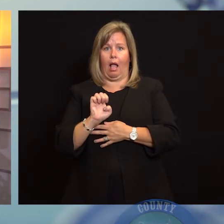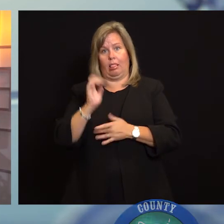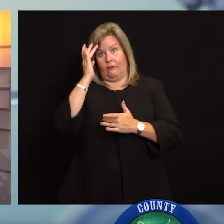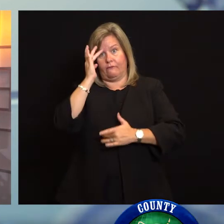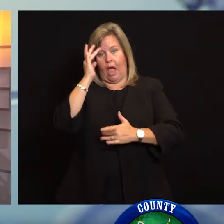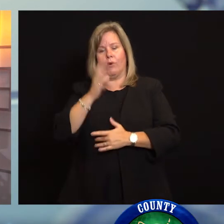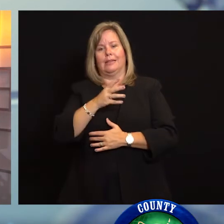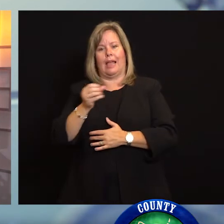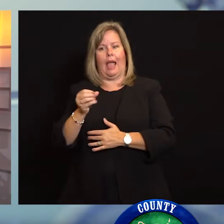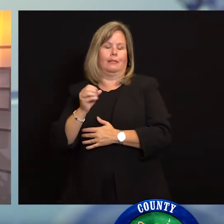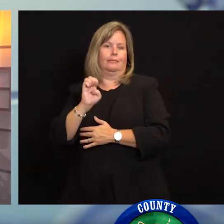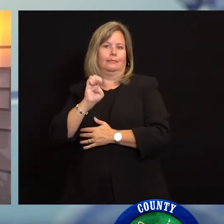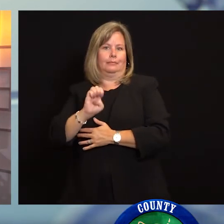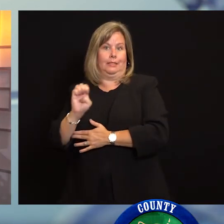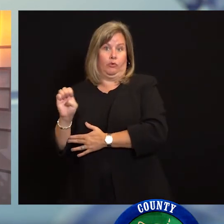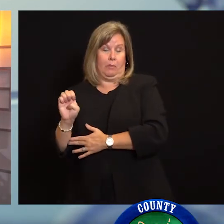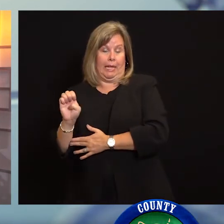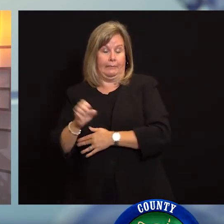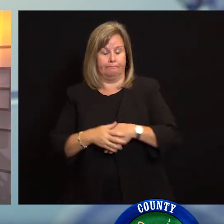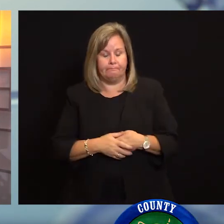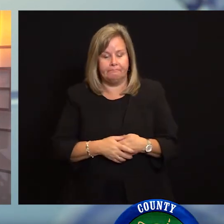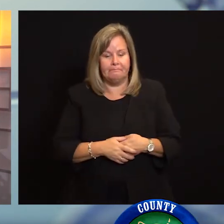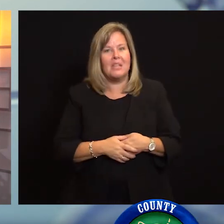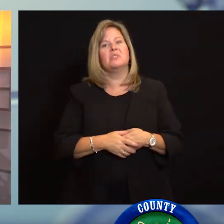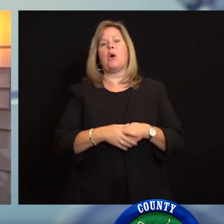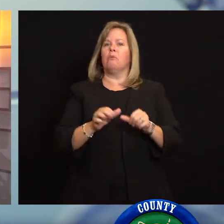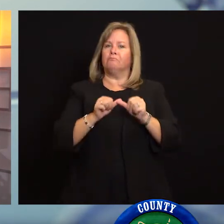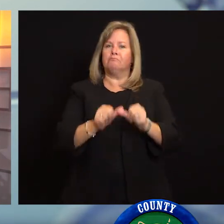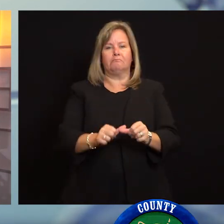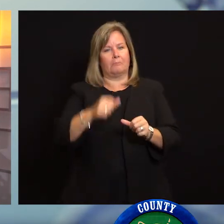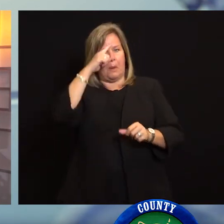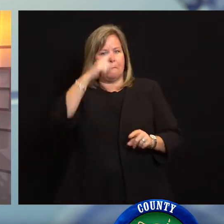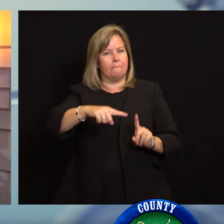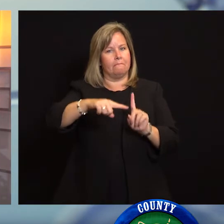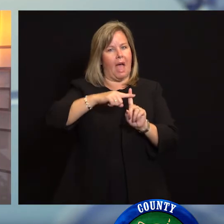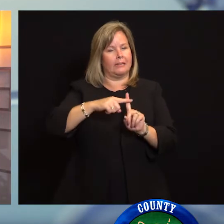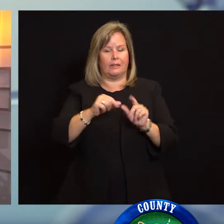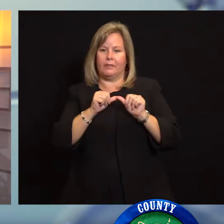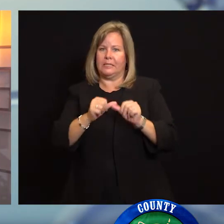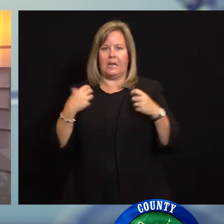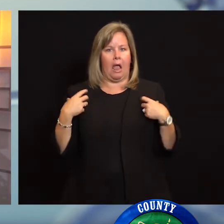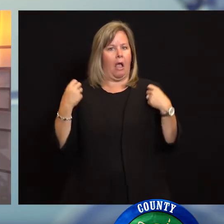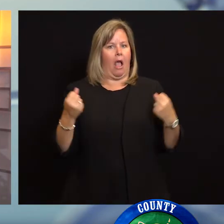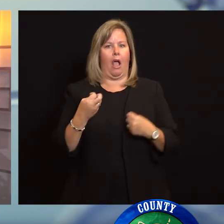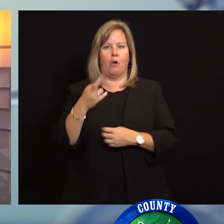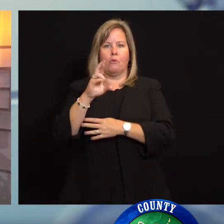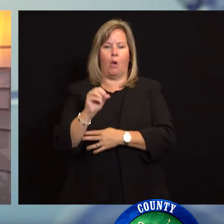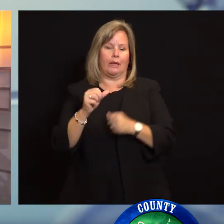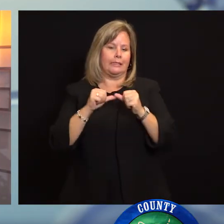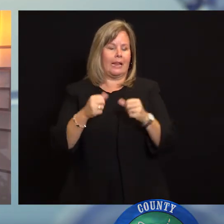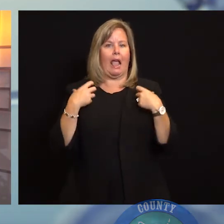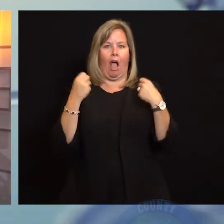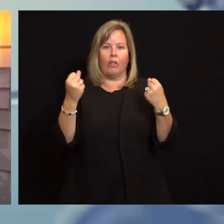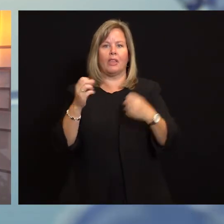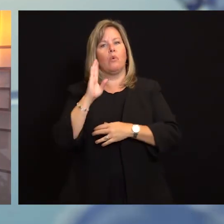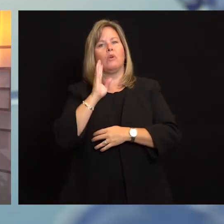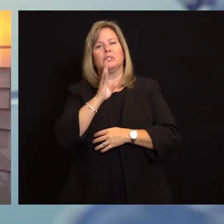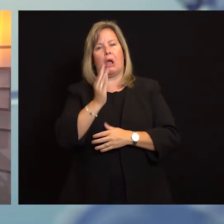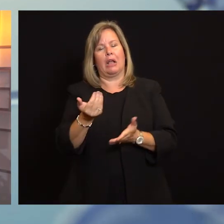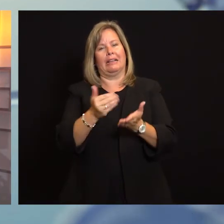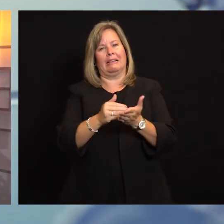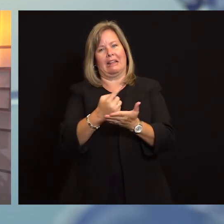homes. So with that, I just encourage you to stay positive, stay heroic, and stay healthy, and I'll talk to you again next week. Thank you.